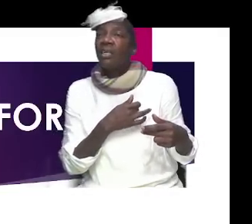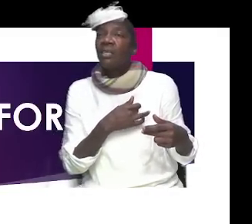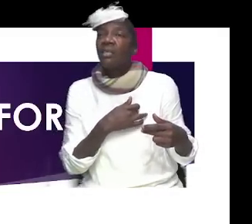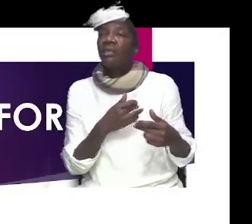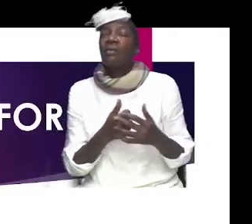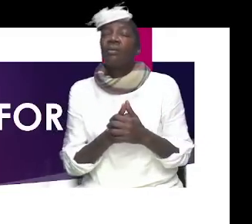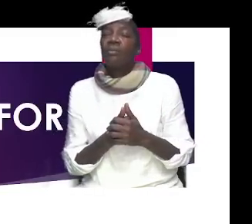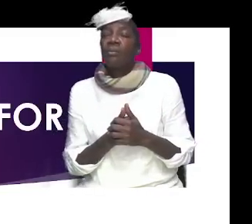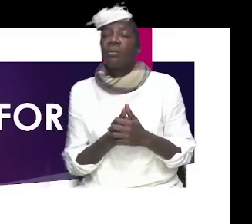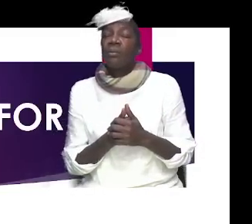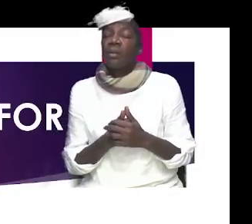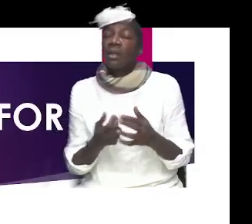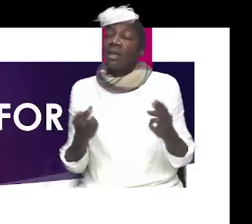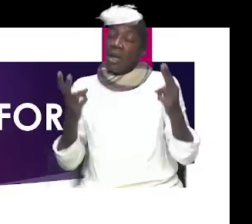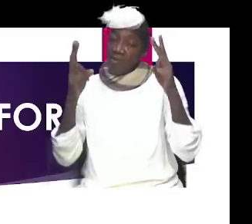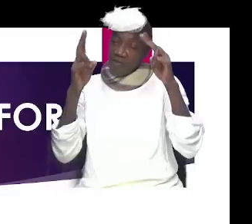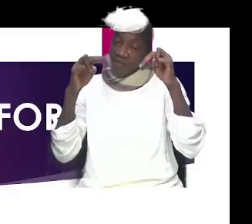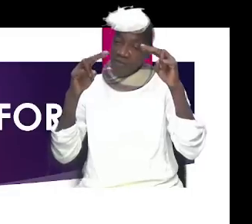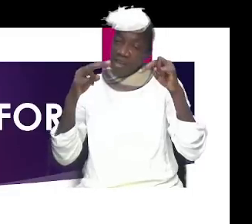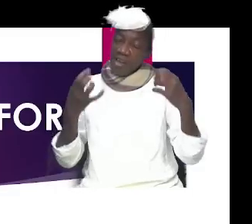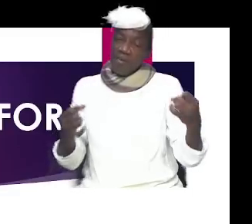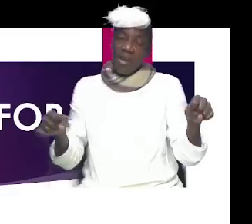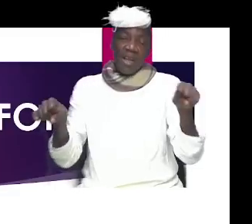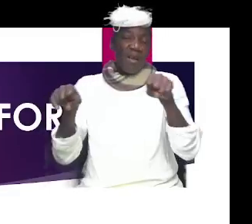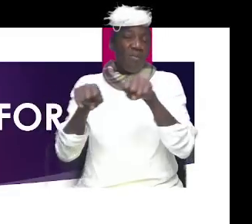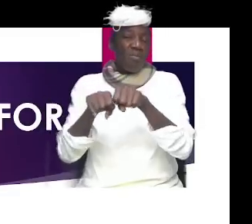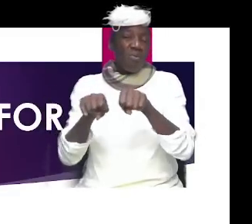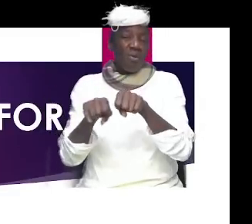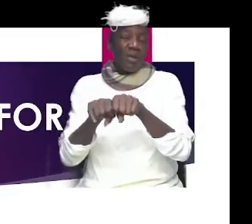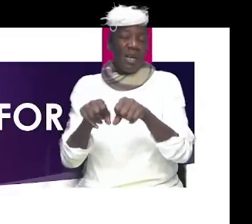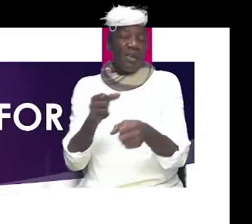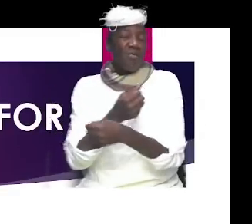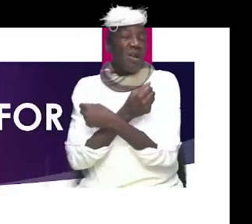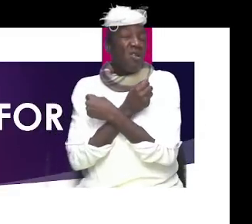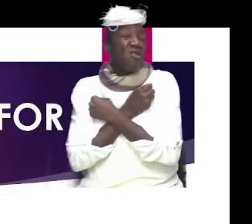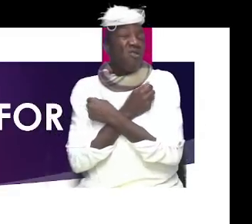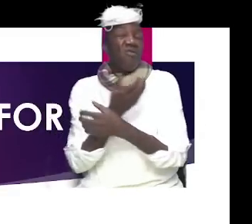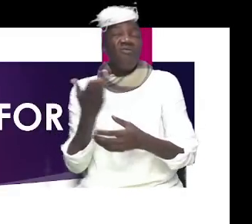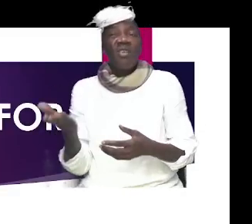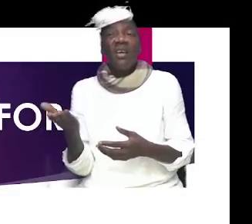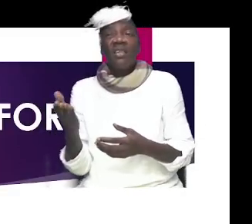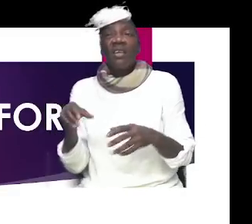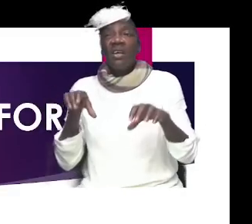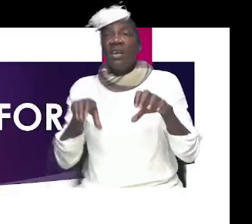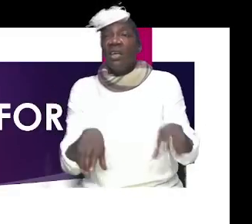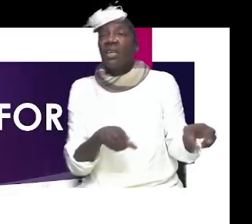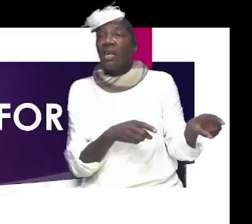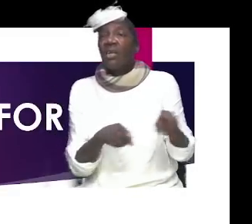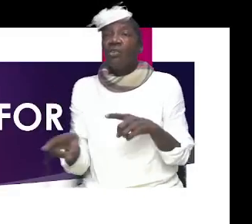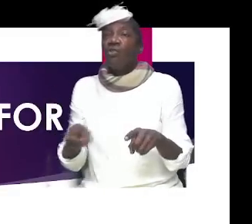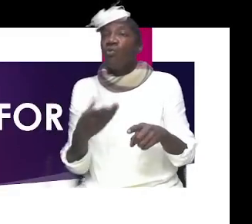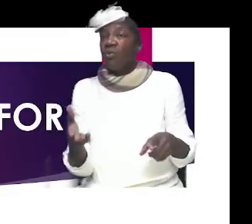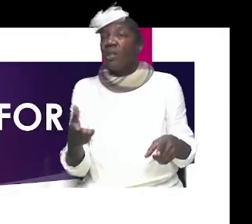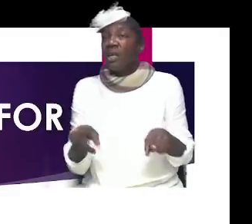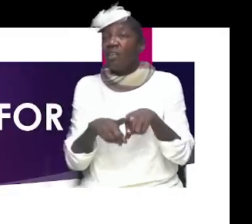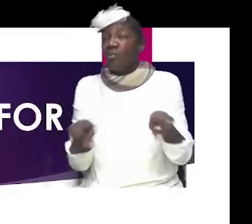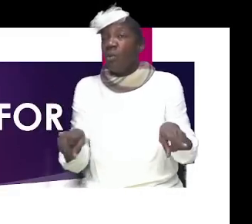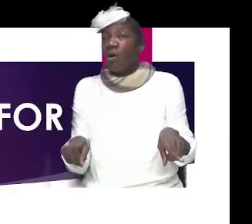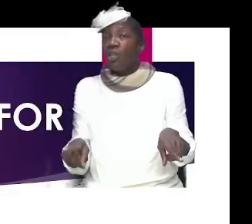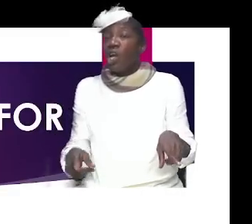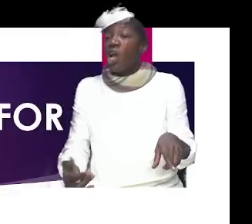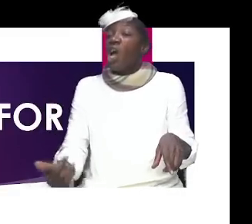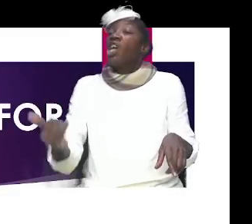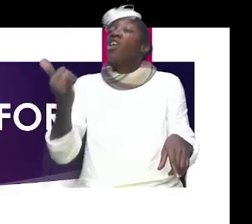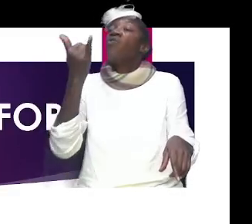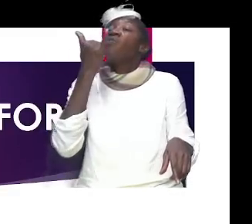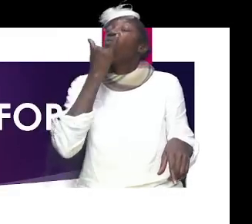very, very, very important that we embrace that. We can do things but have the wrong motives. We